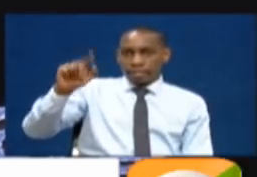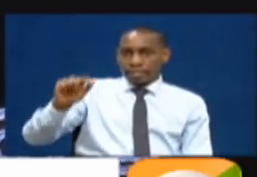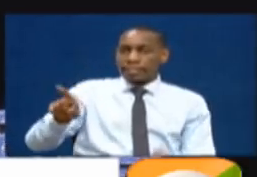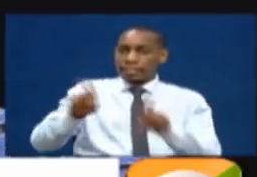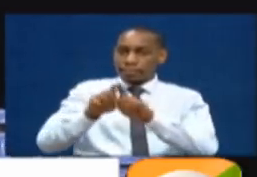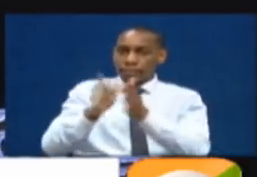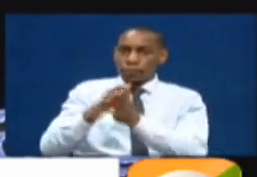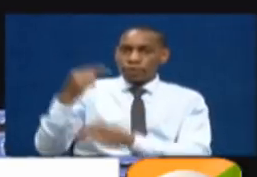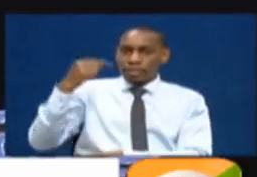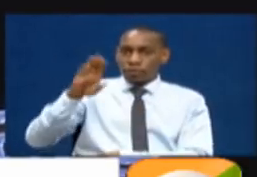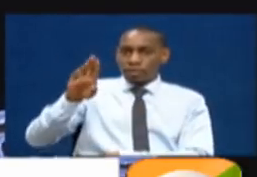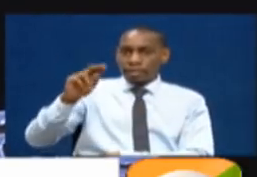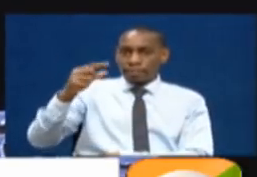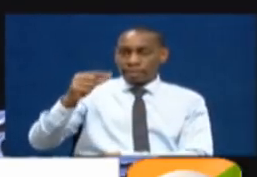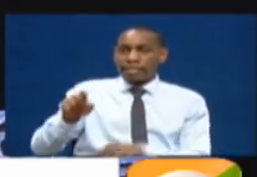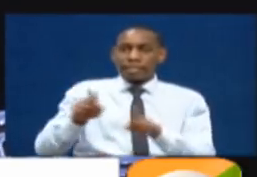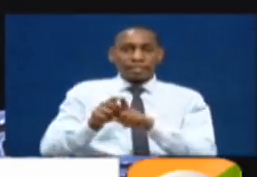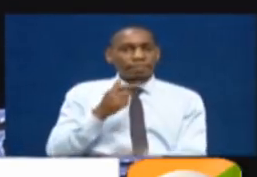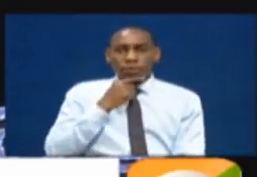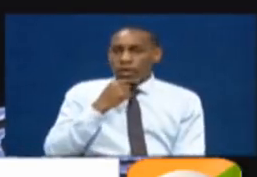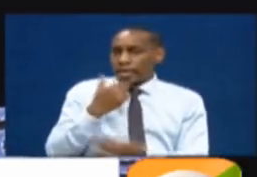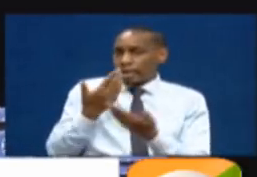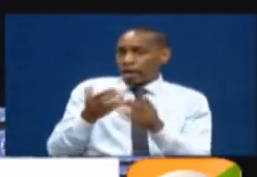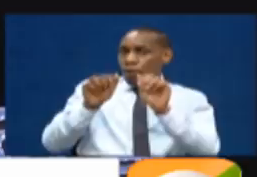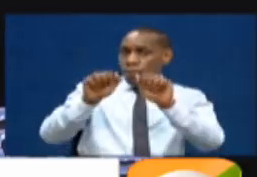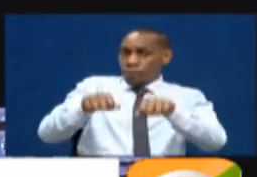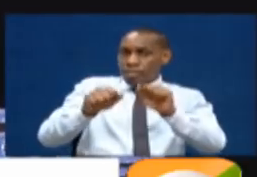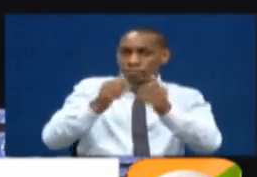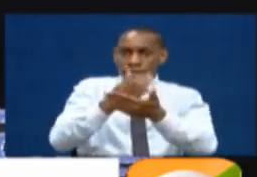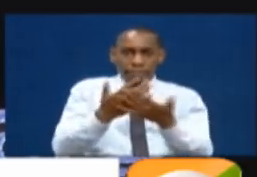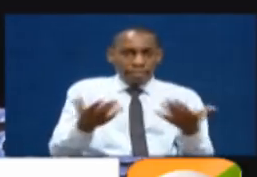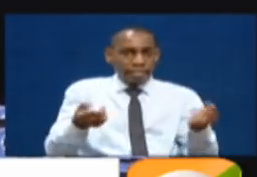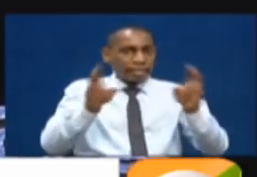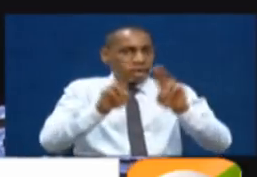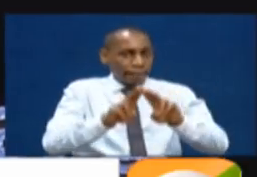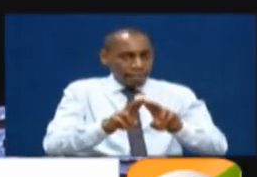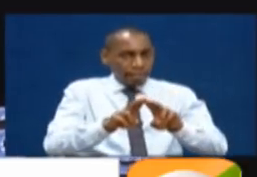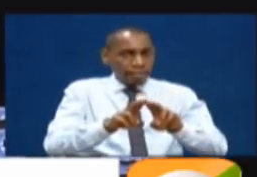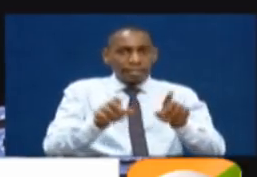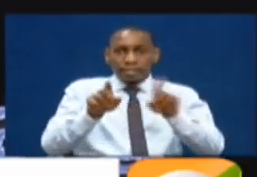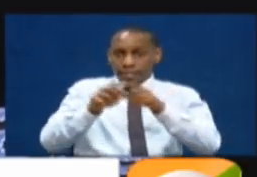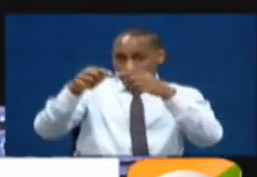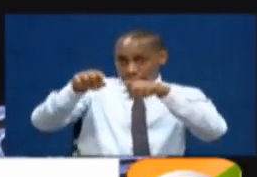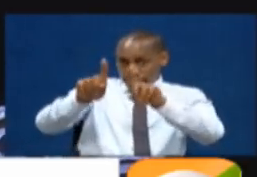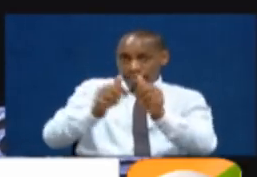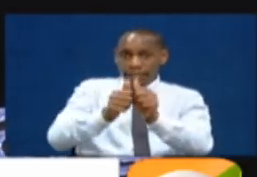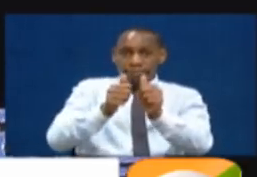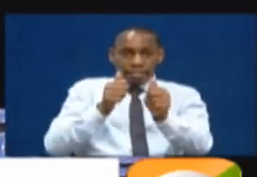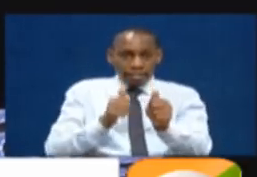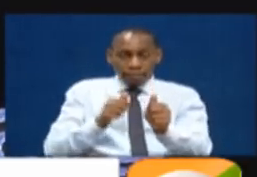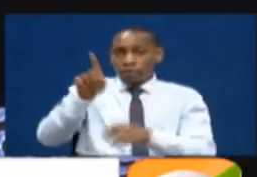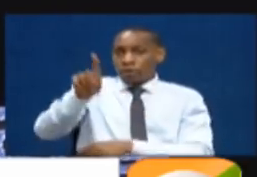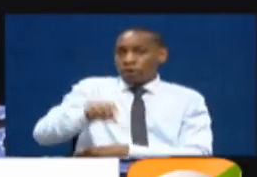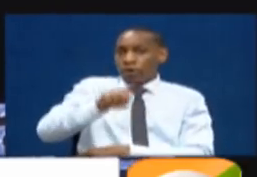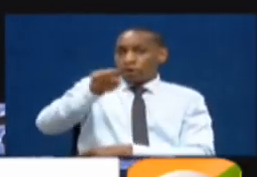wonder how on your watch once again some of these things happened, and you deny wrongdoing